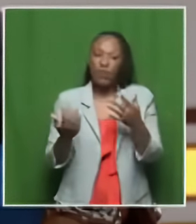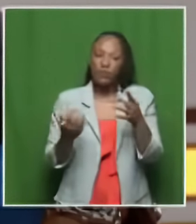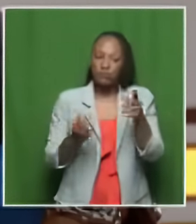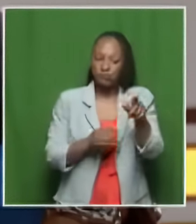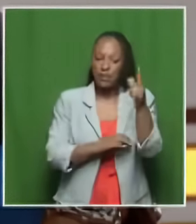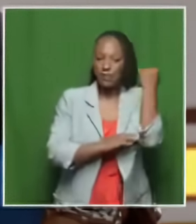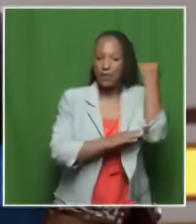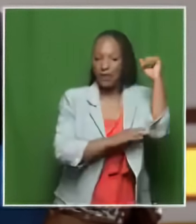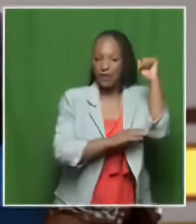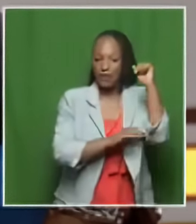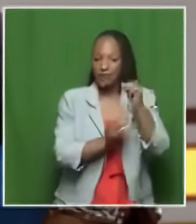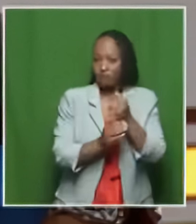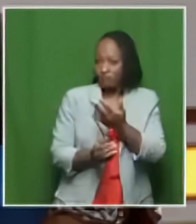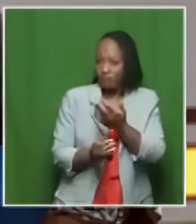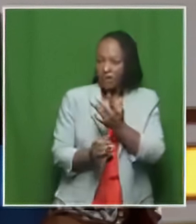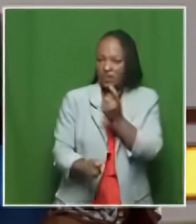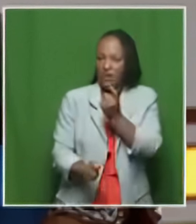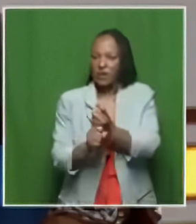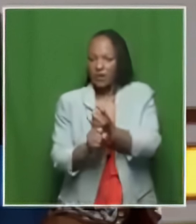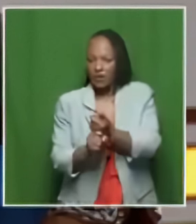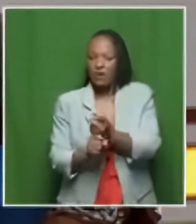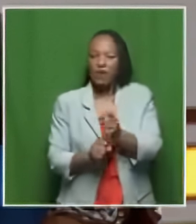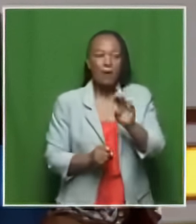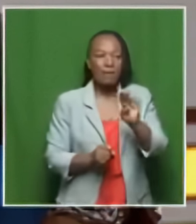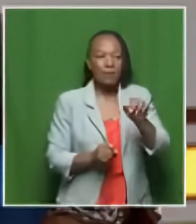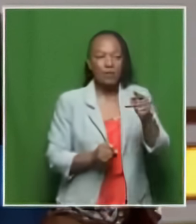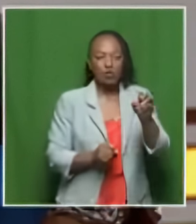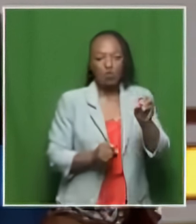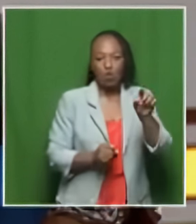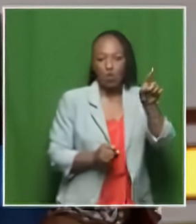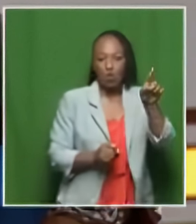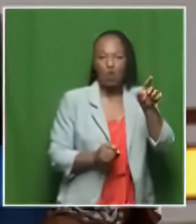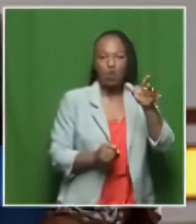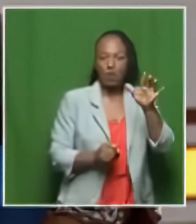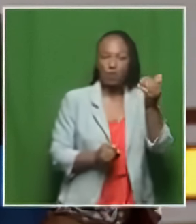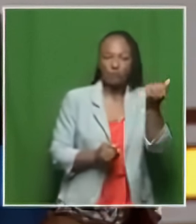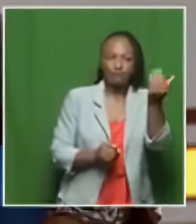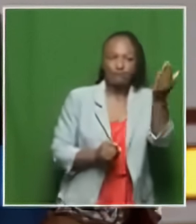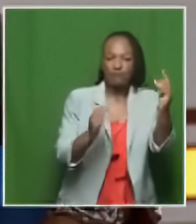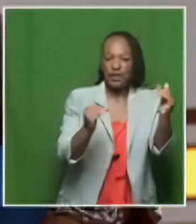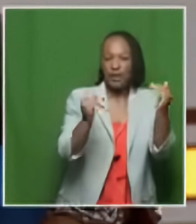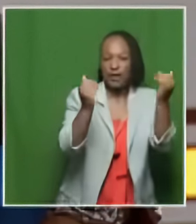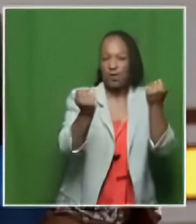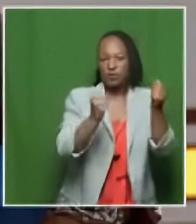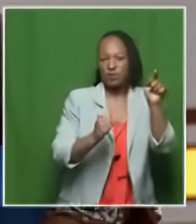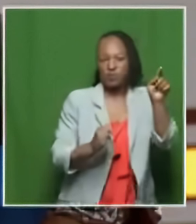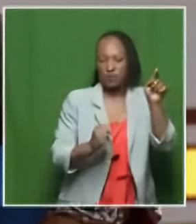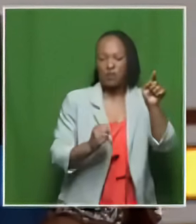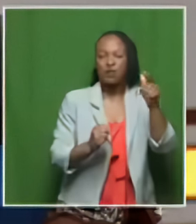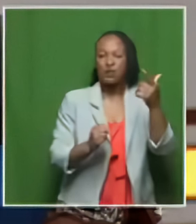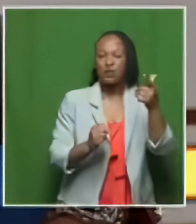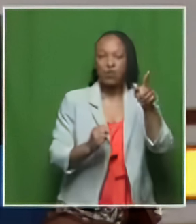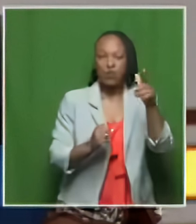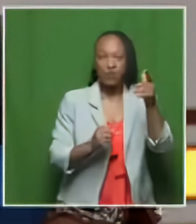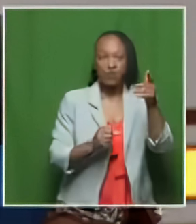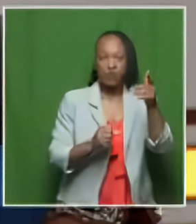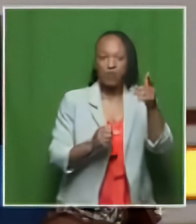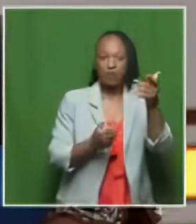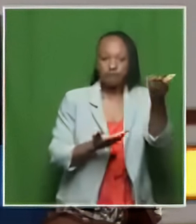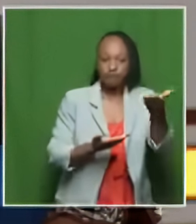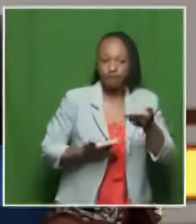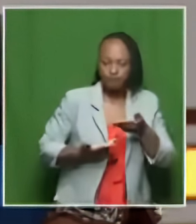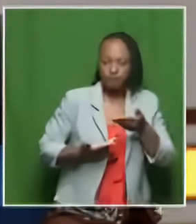appeal. Once she rejects it, the Bisho team will petition the High Court and then send us a proof that